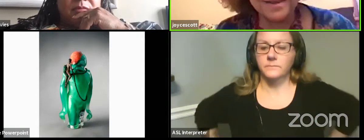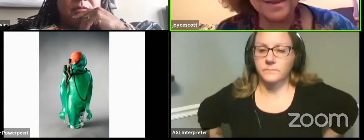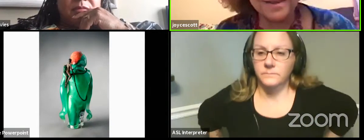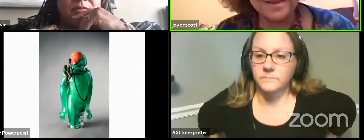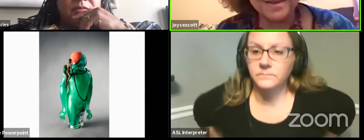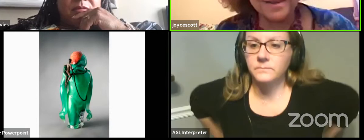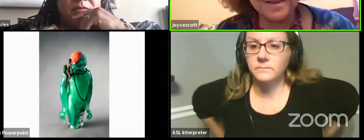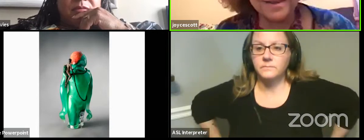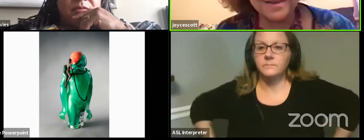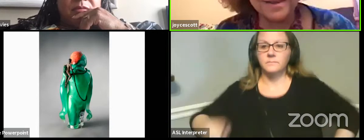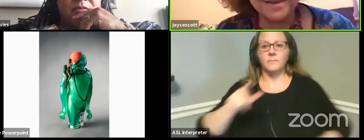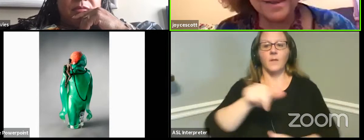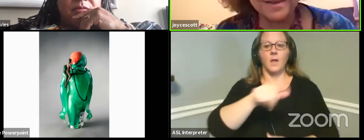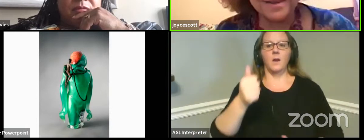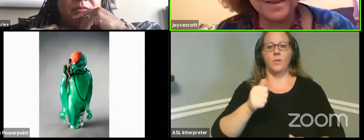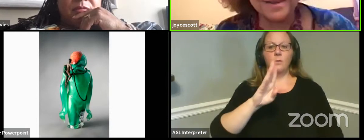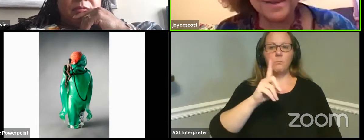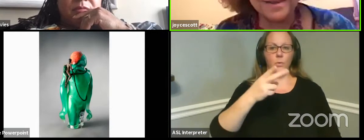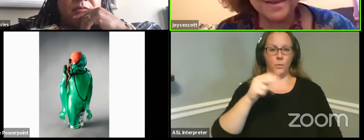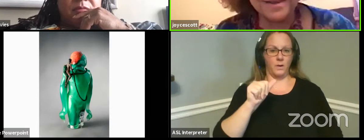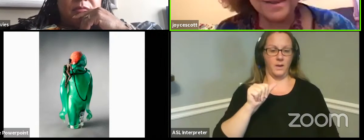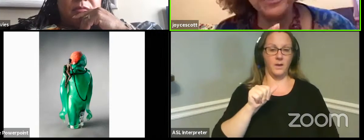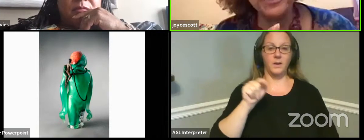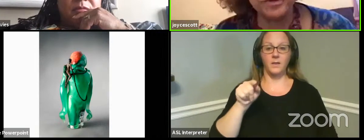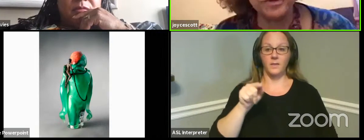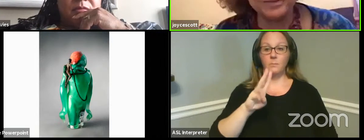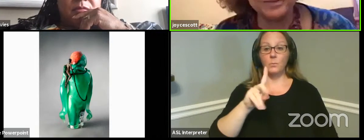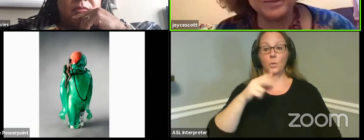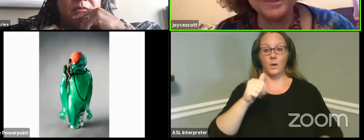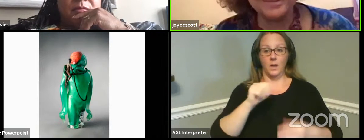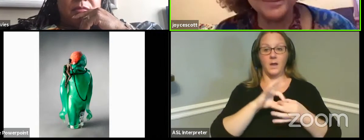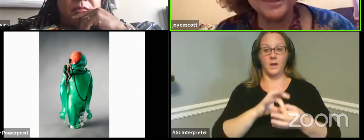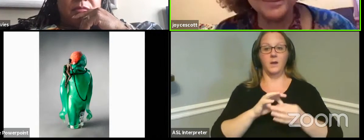It's another Buddha. This is Buddha in winter.